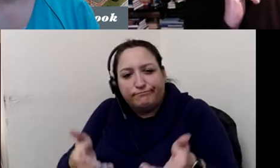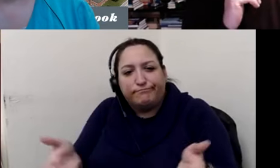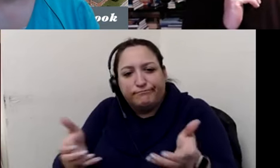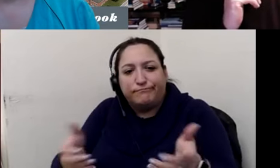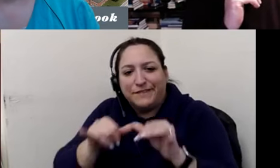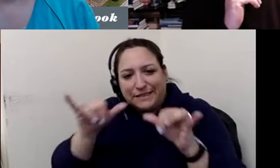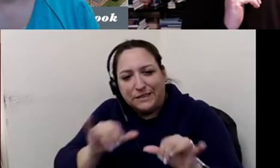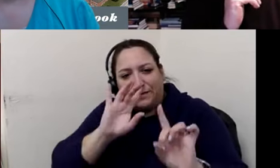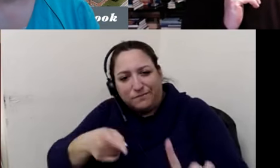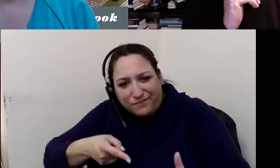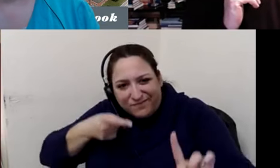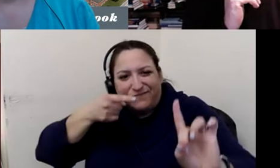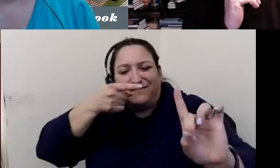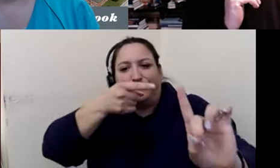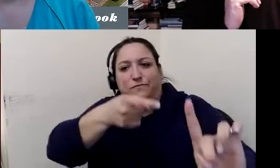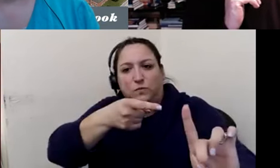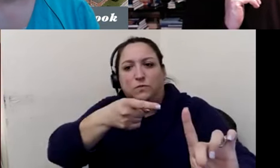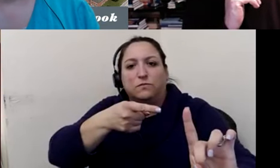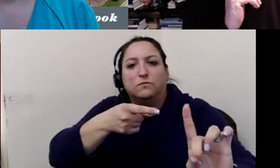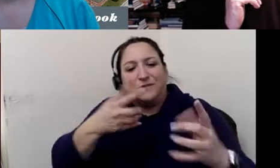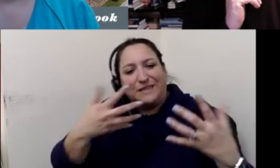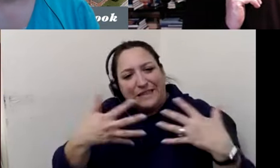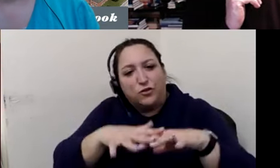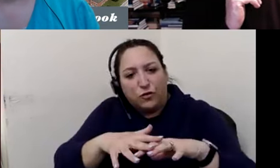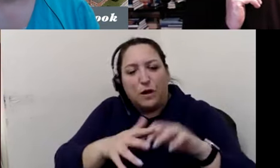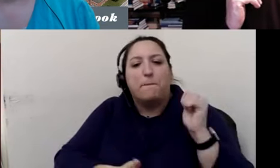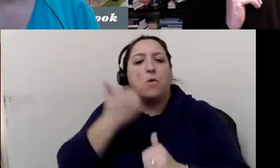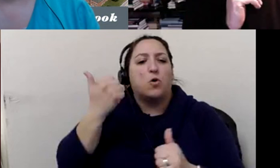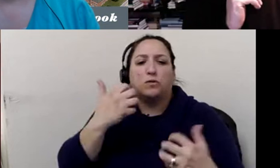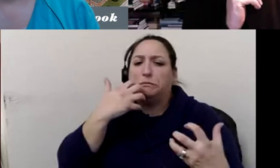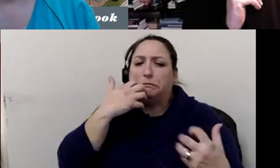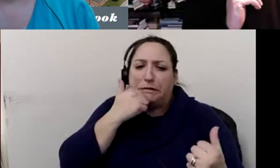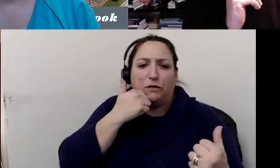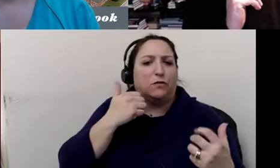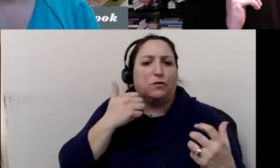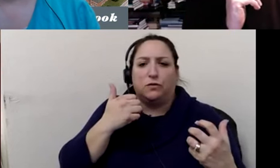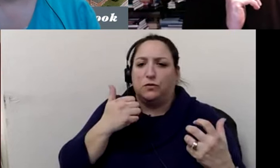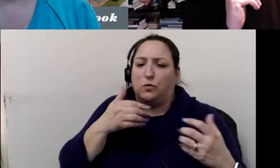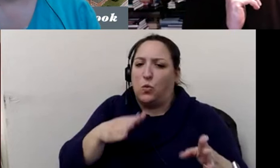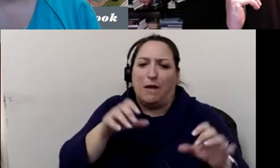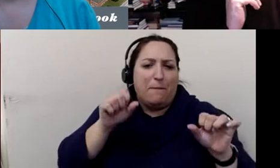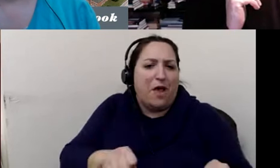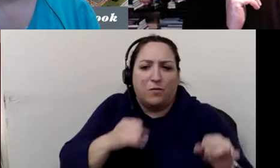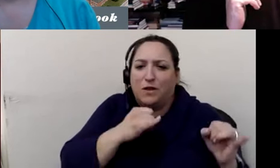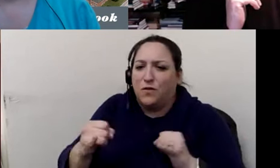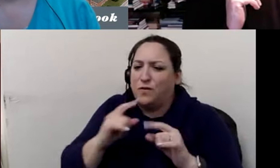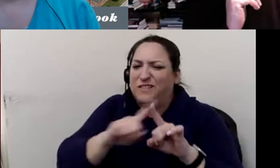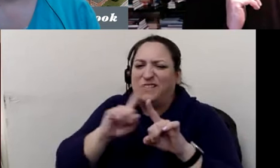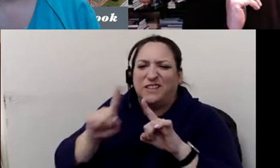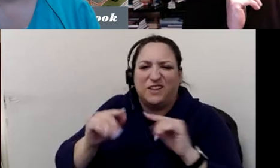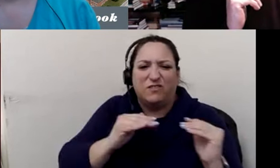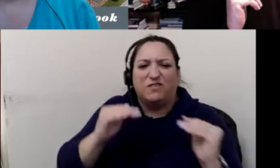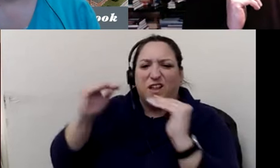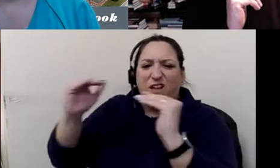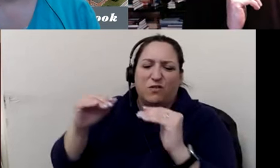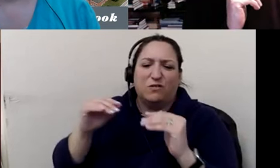in the direction of, you know, integrating in the most meaningful ways possible individuals with every level of disability into